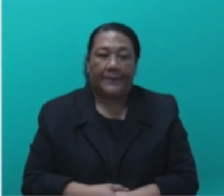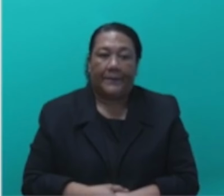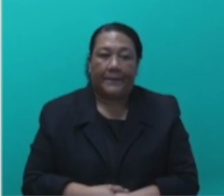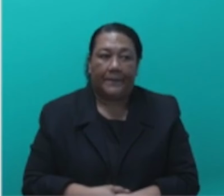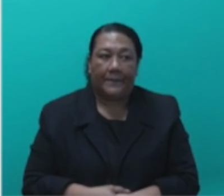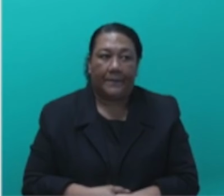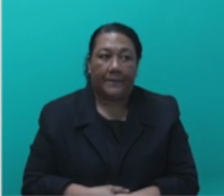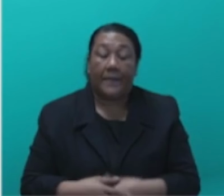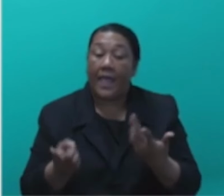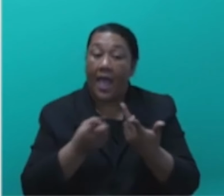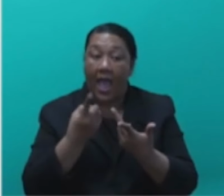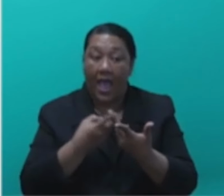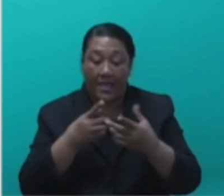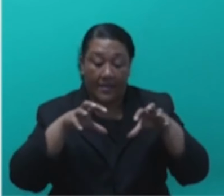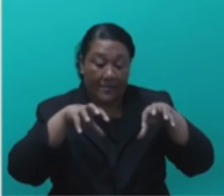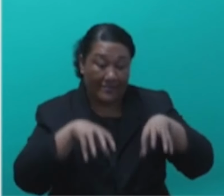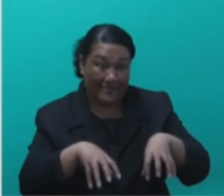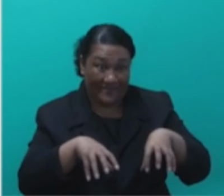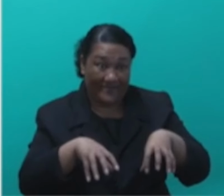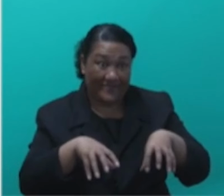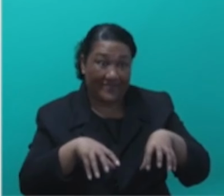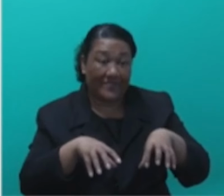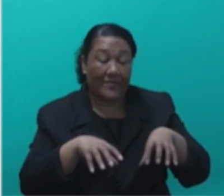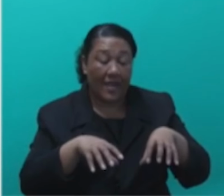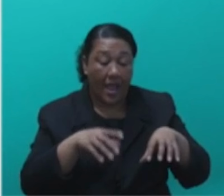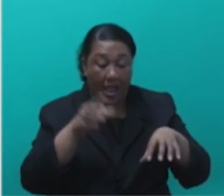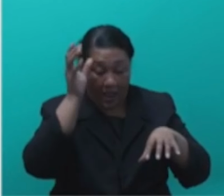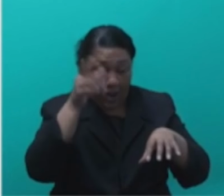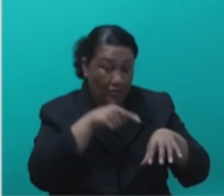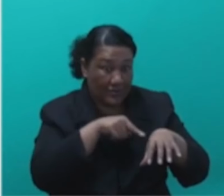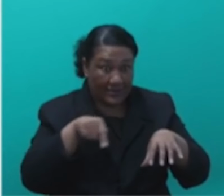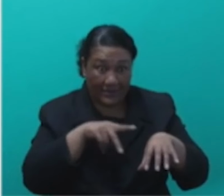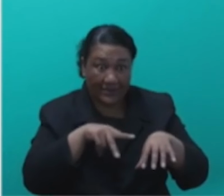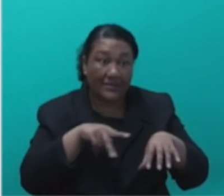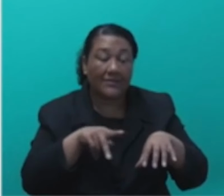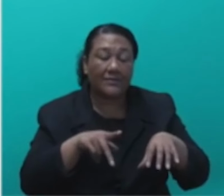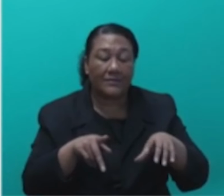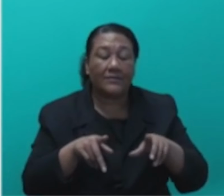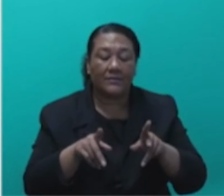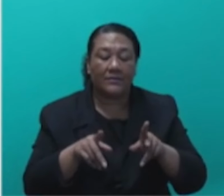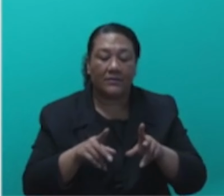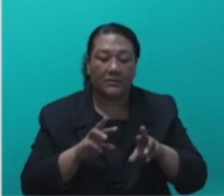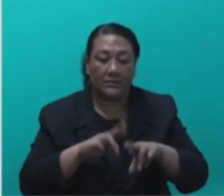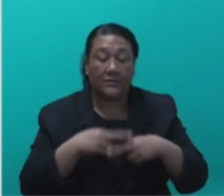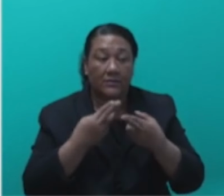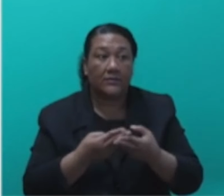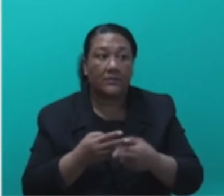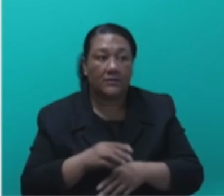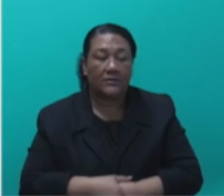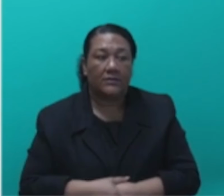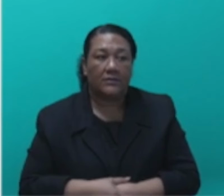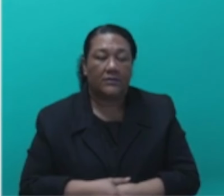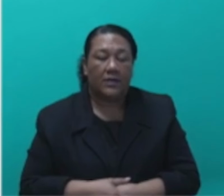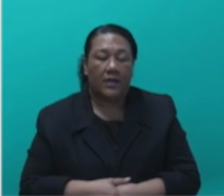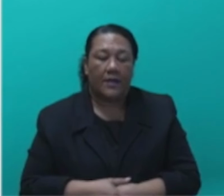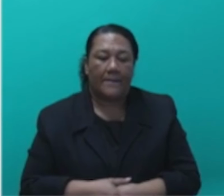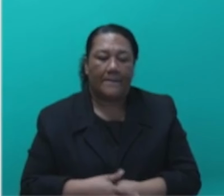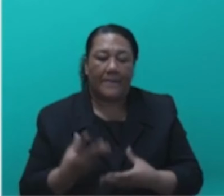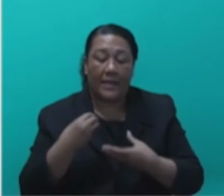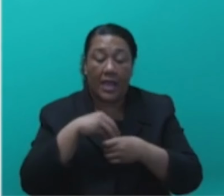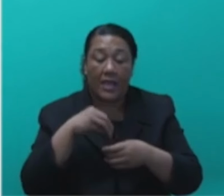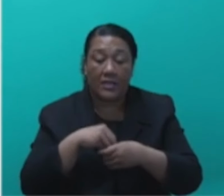Other bilateral engagements, Mr. Speaker, sir, I also take this time to acknowledge other bilateral engagement by ministers and senior